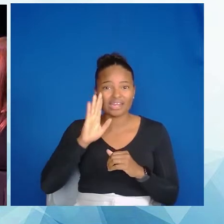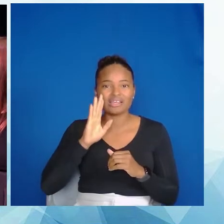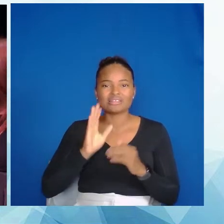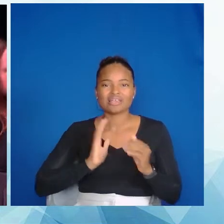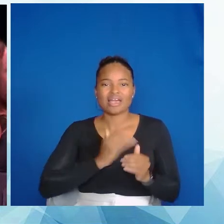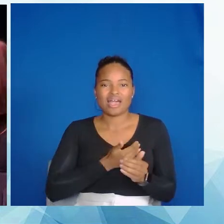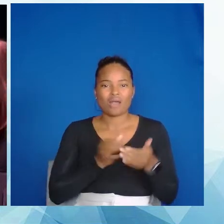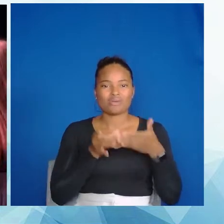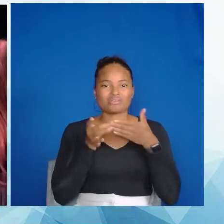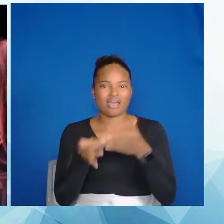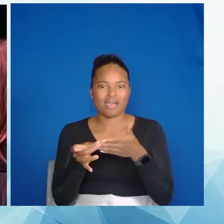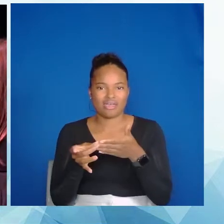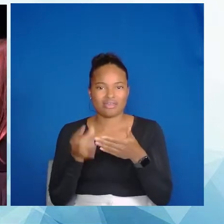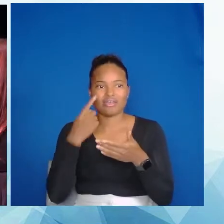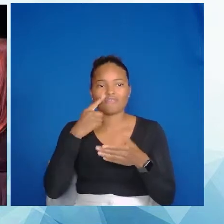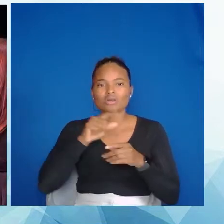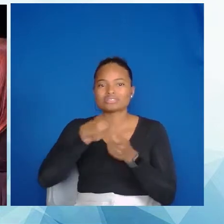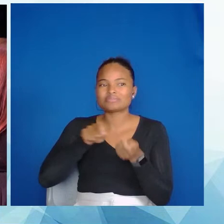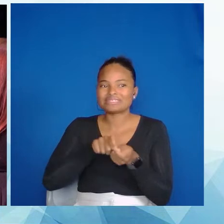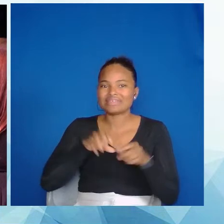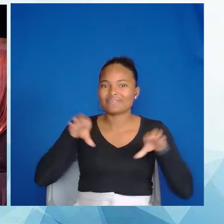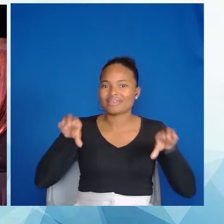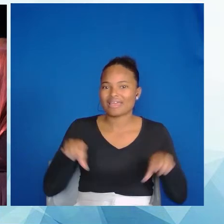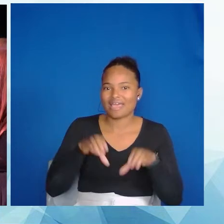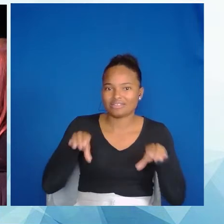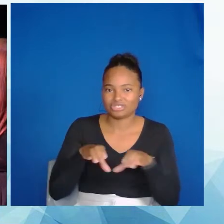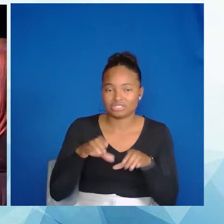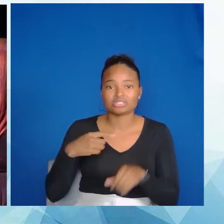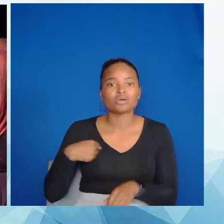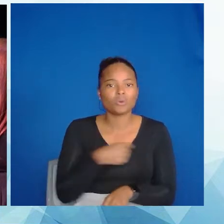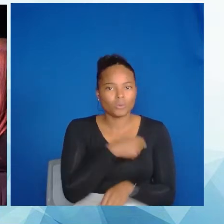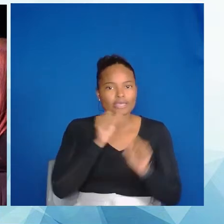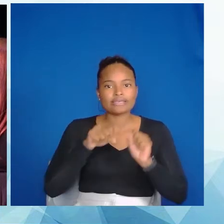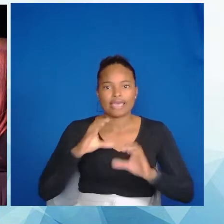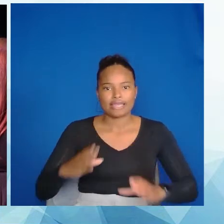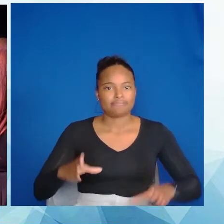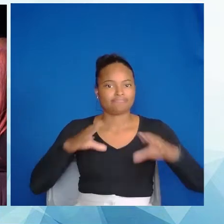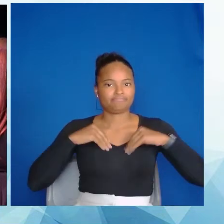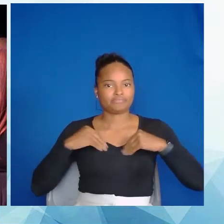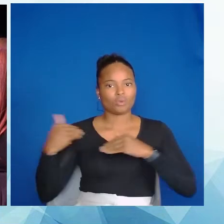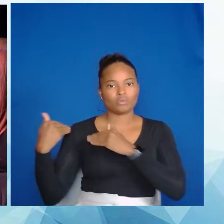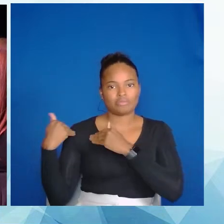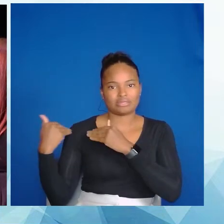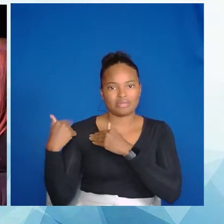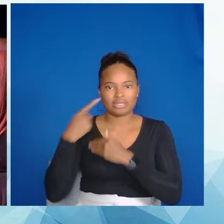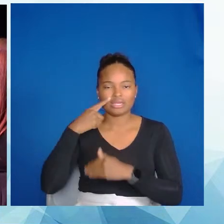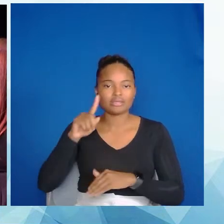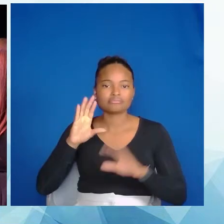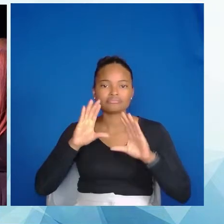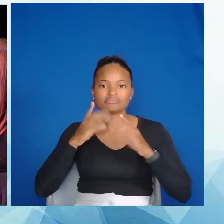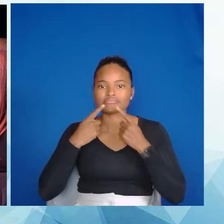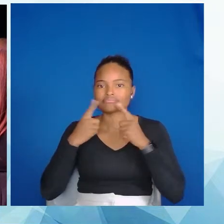for specific actions that all of us can take responsibility for effective